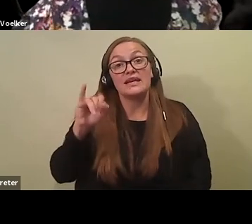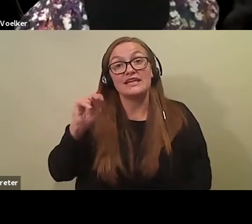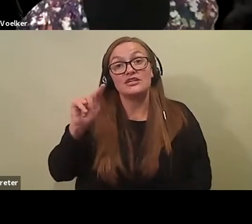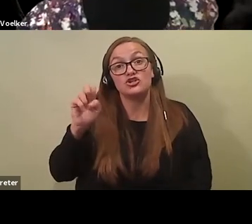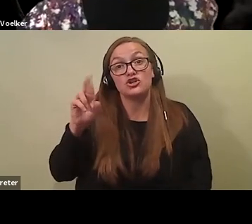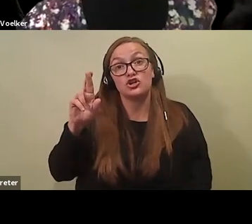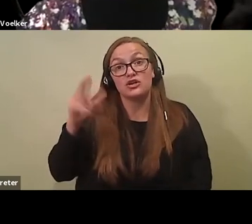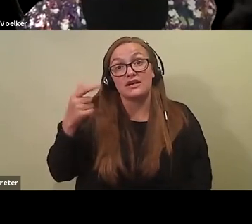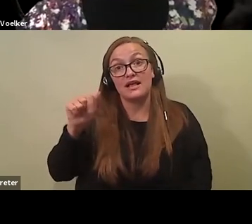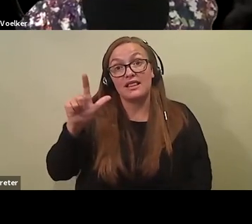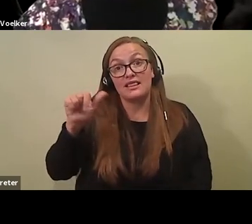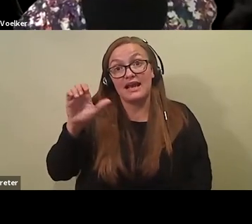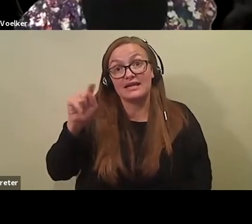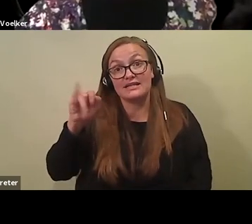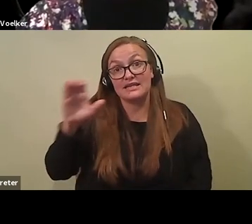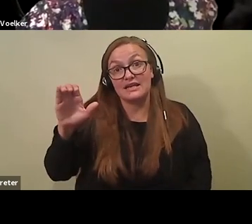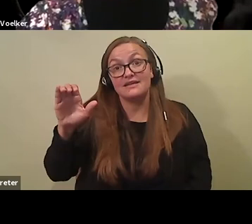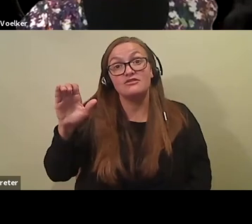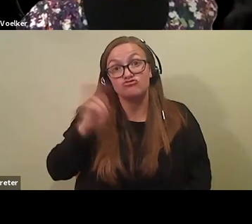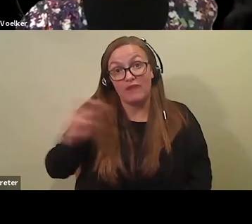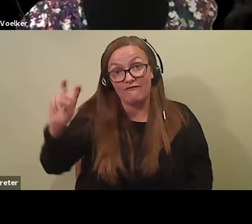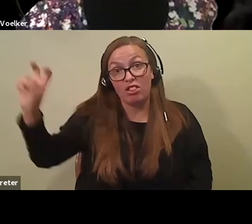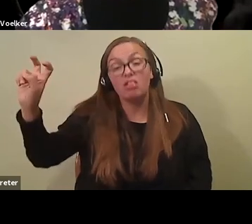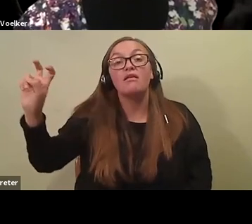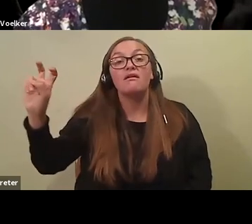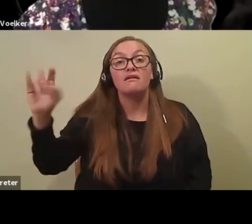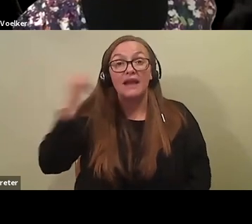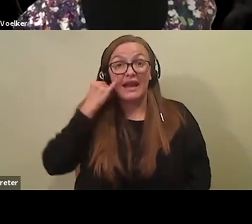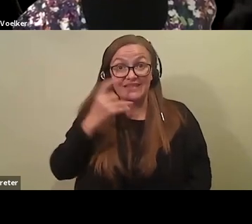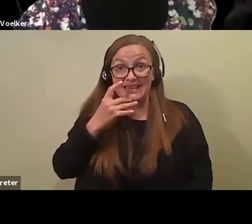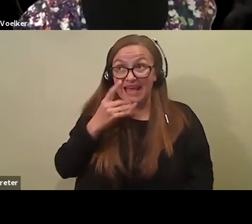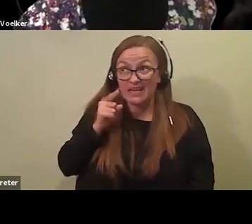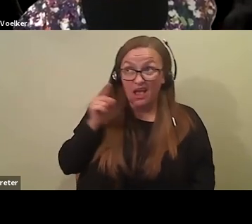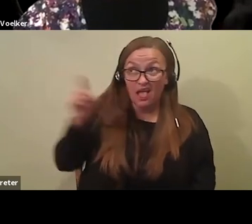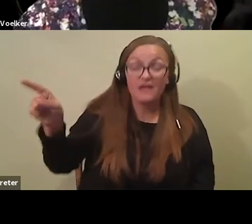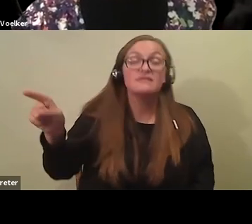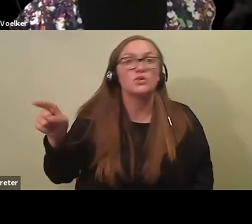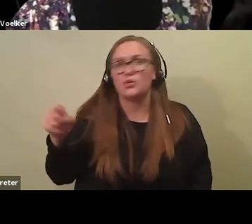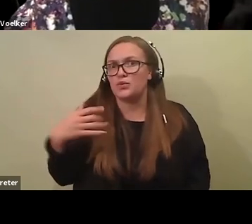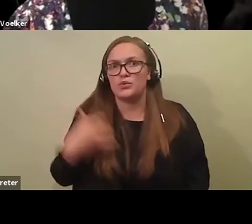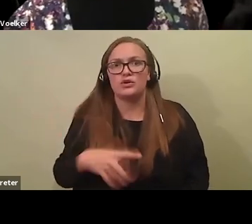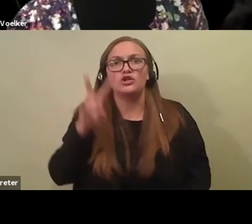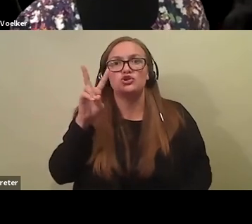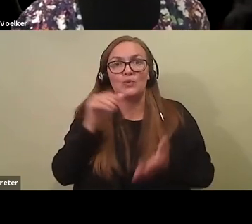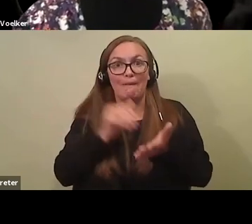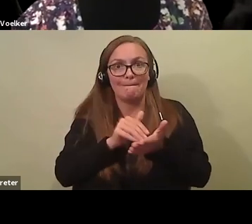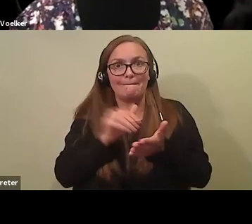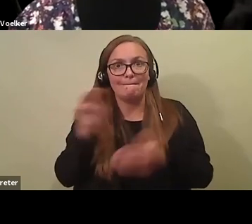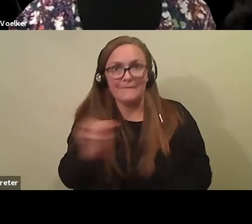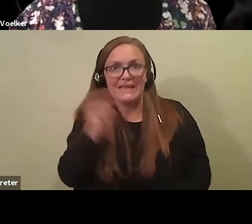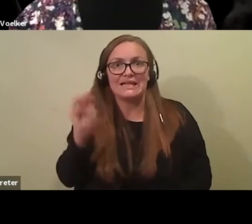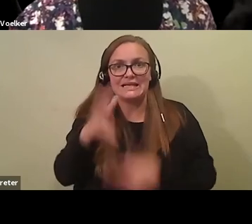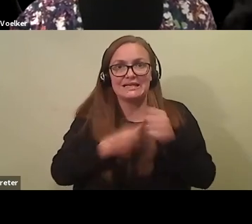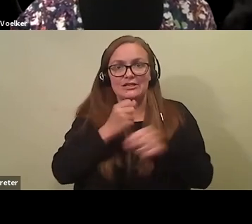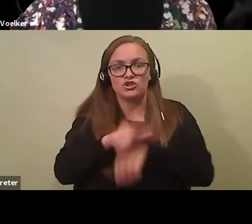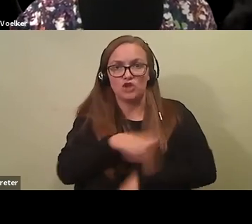movie 2.5 million years long, a real bore. So science fiction movies usually use some sort